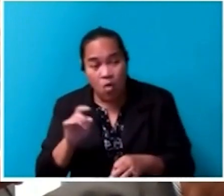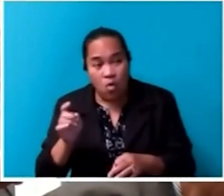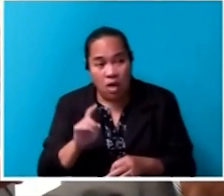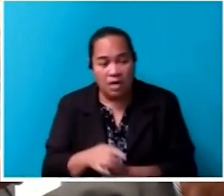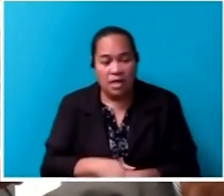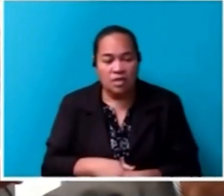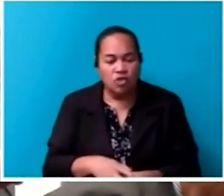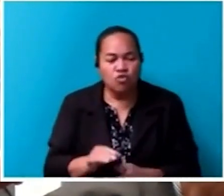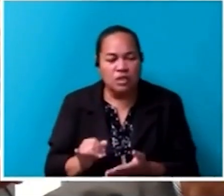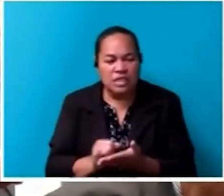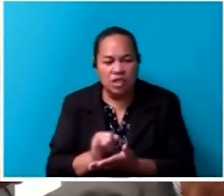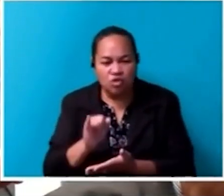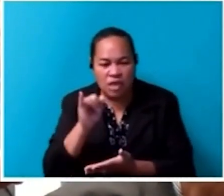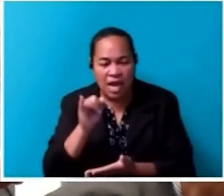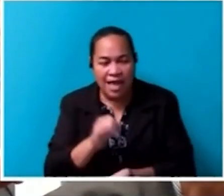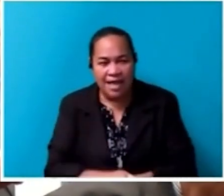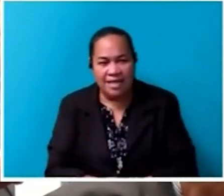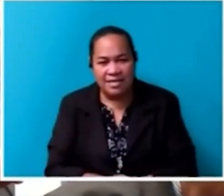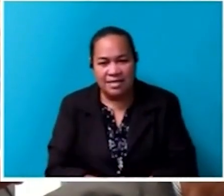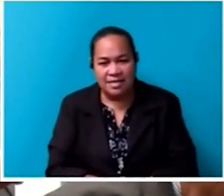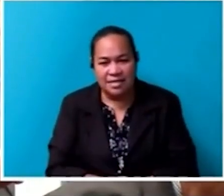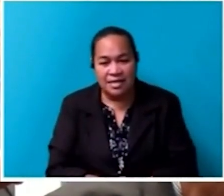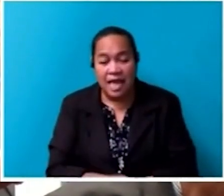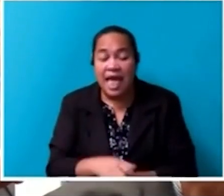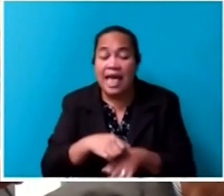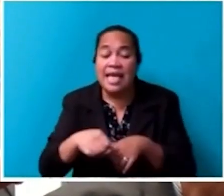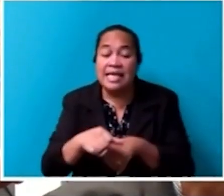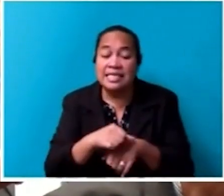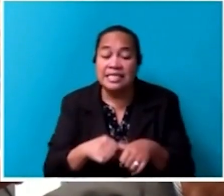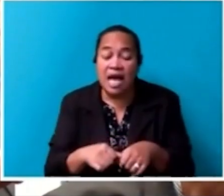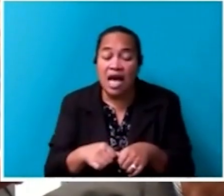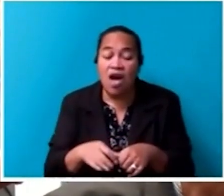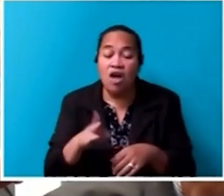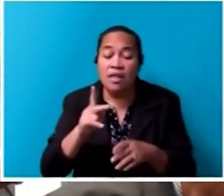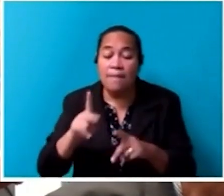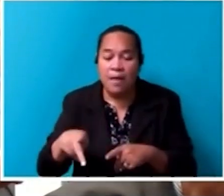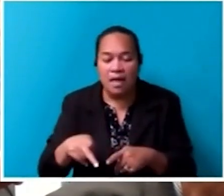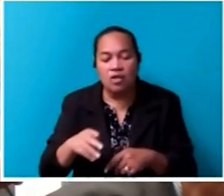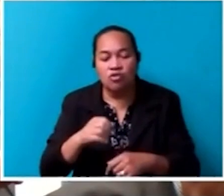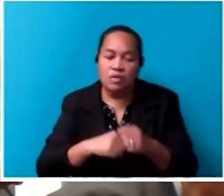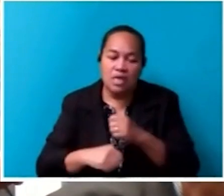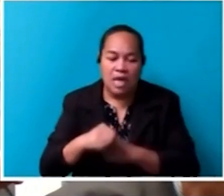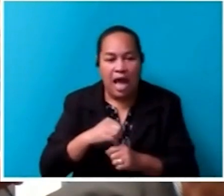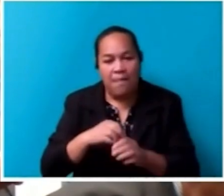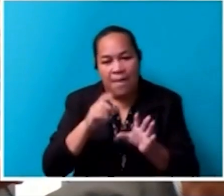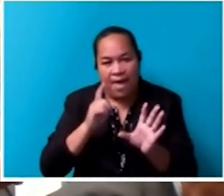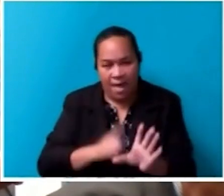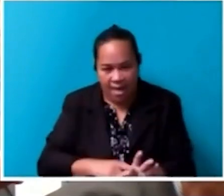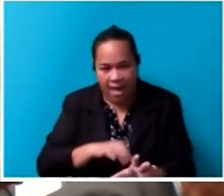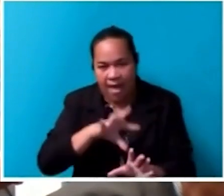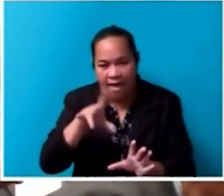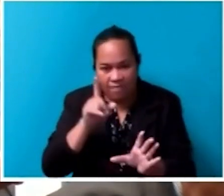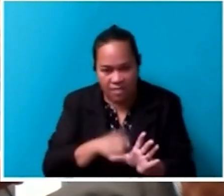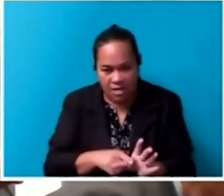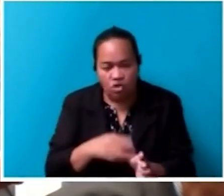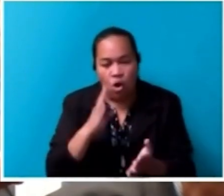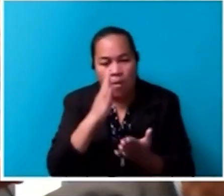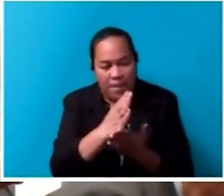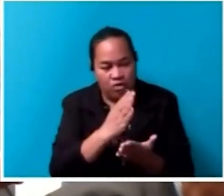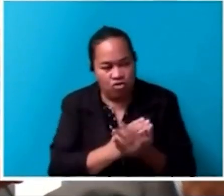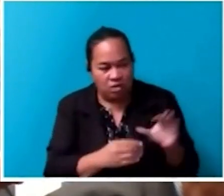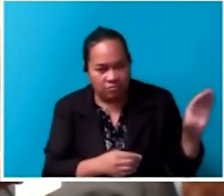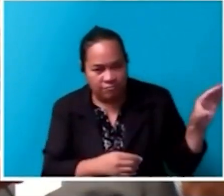institutionalizing Easter on the Park as an annual national event, securing budgetary support